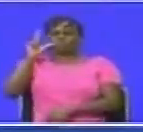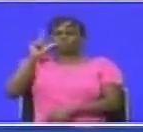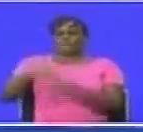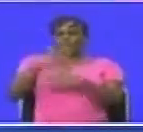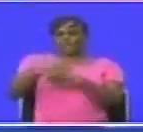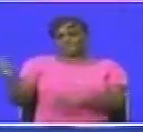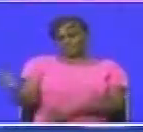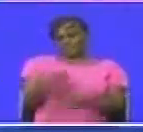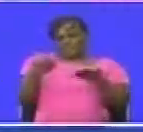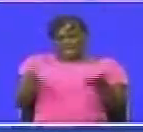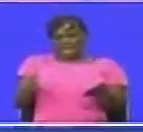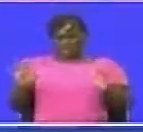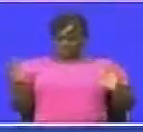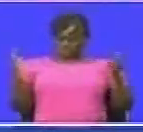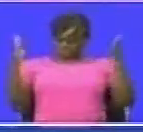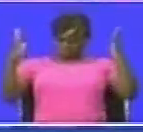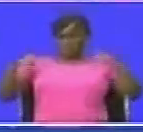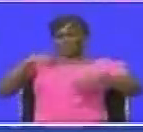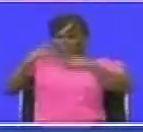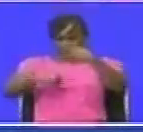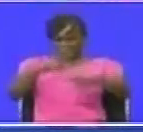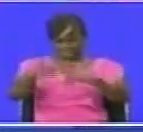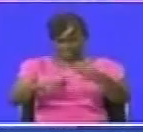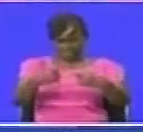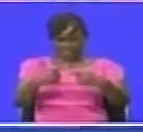month. For now, the celebrations continue.